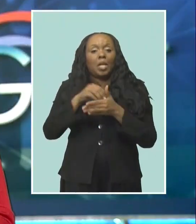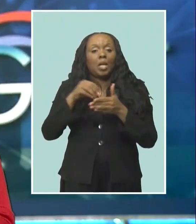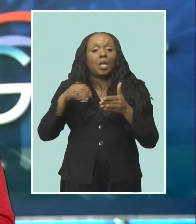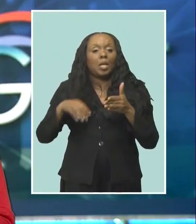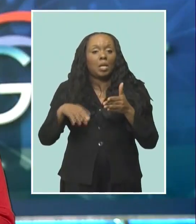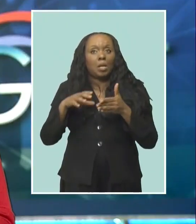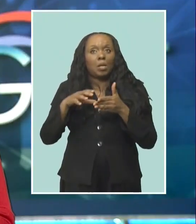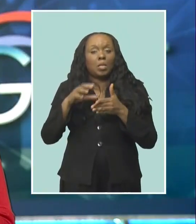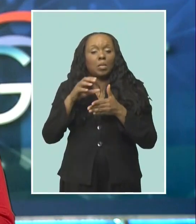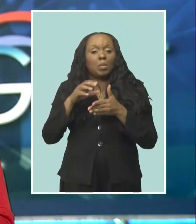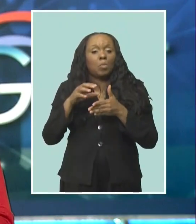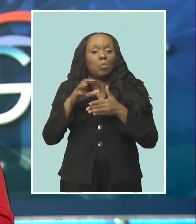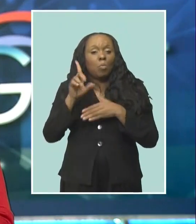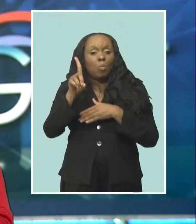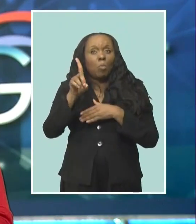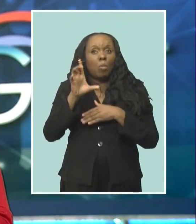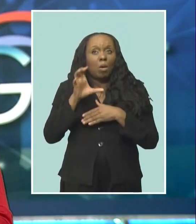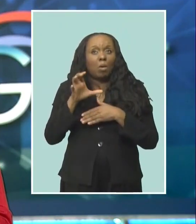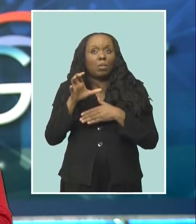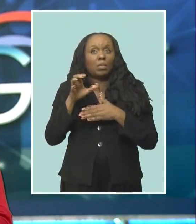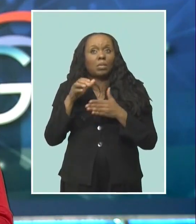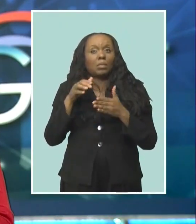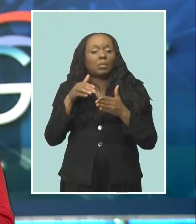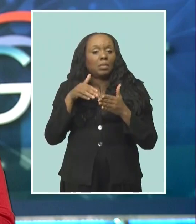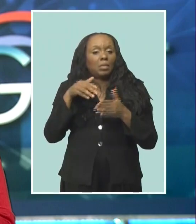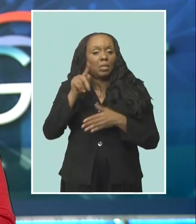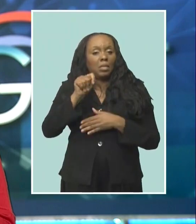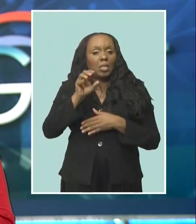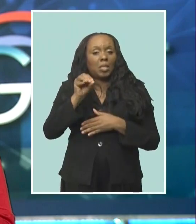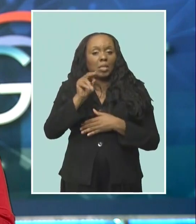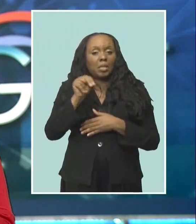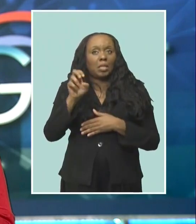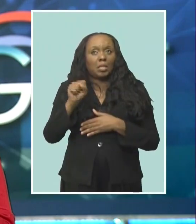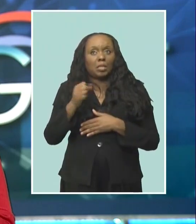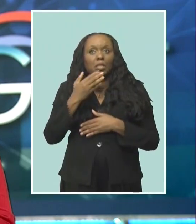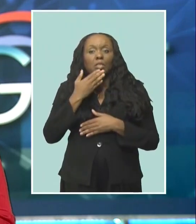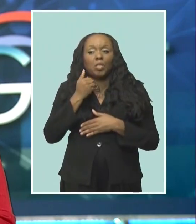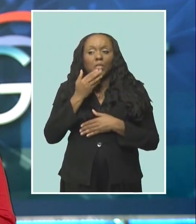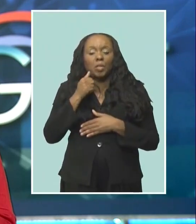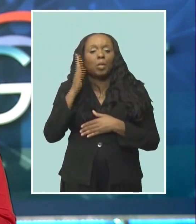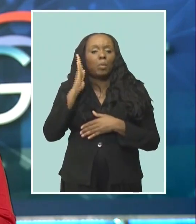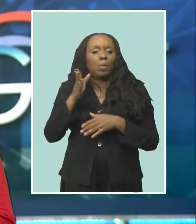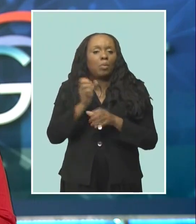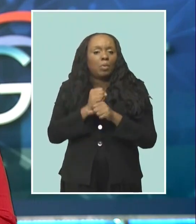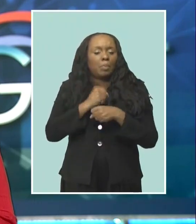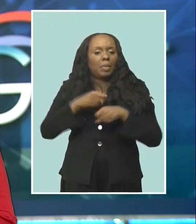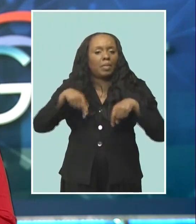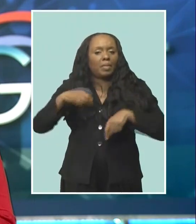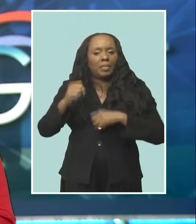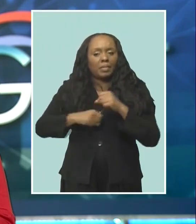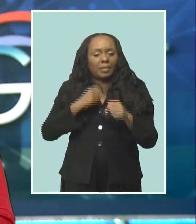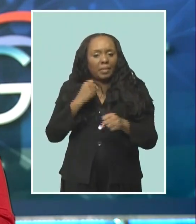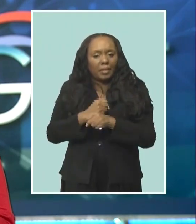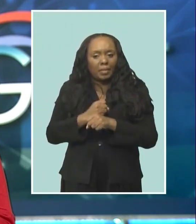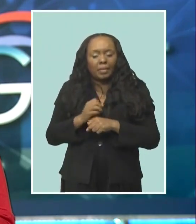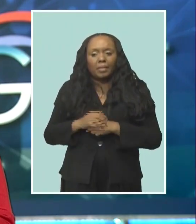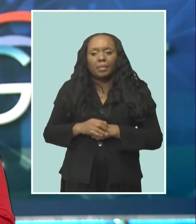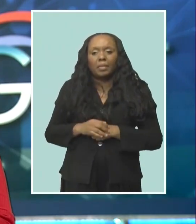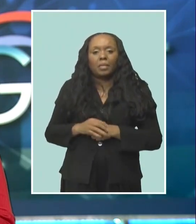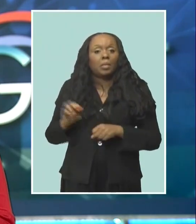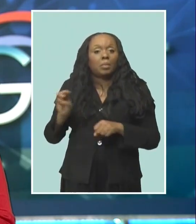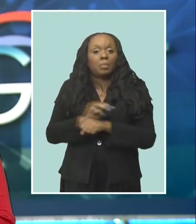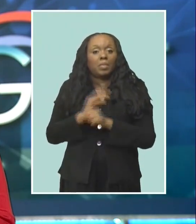being projected that 100,000 tons of sugar will be produced this year. This announcement from Minister of